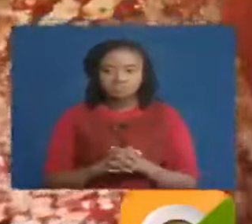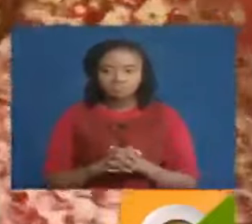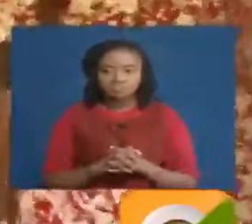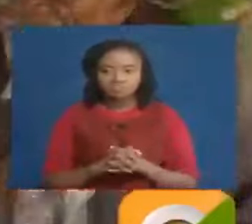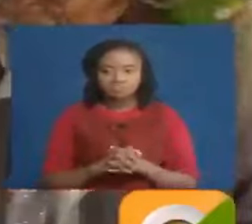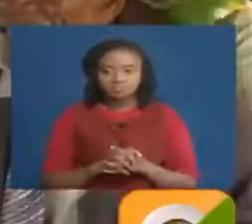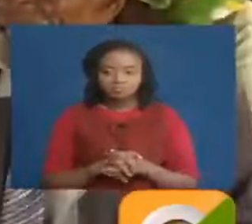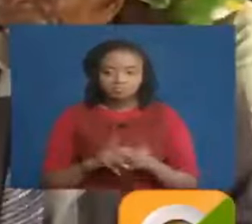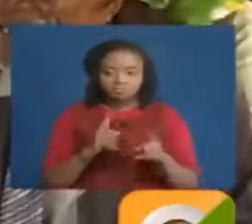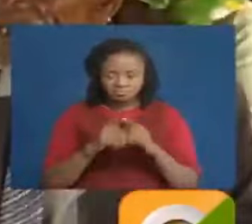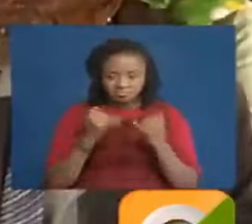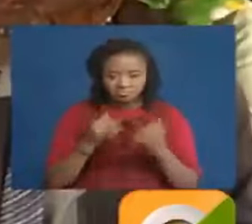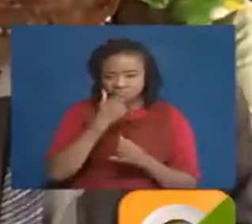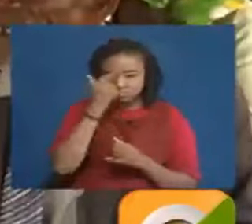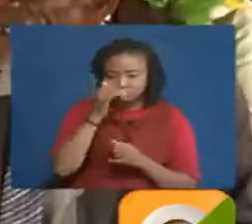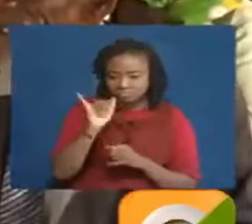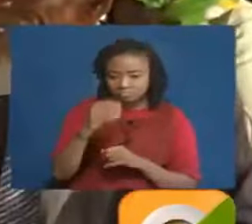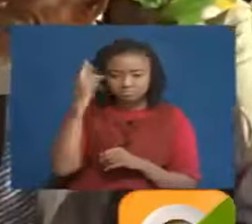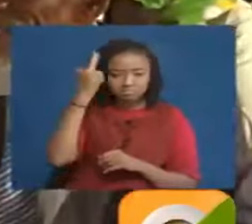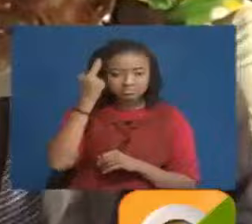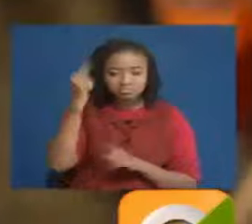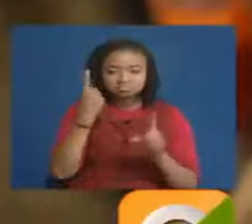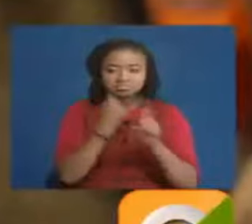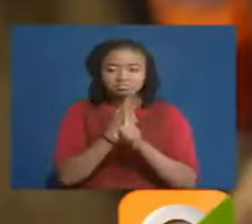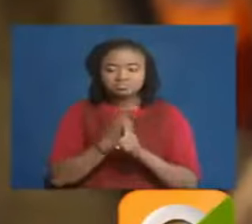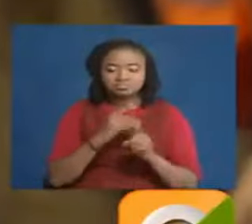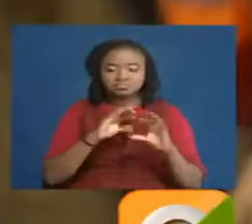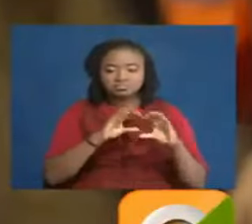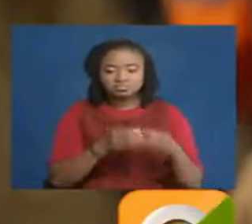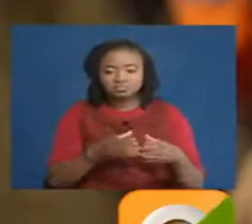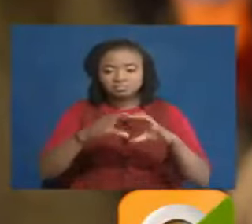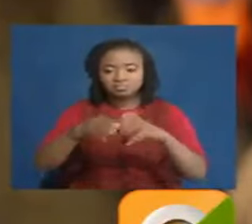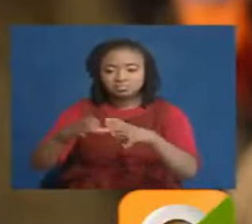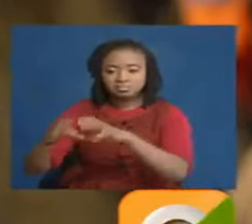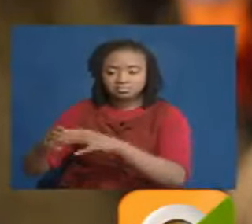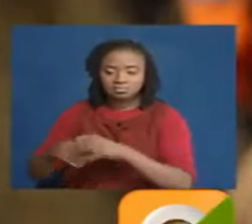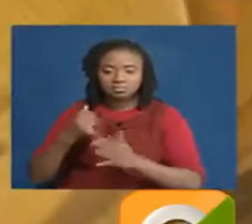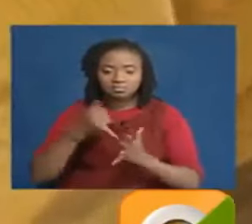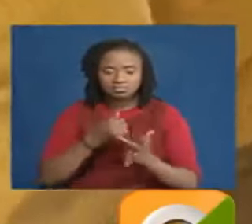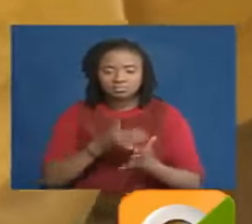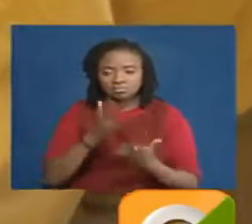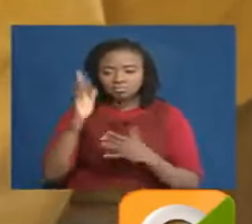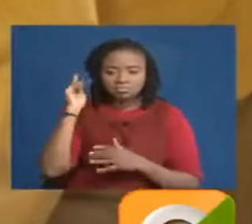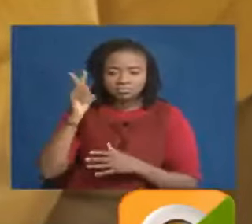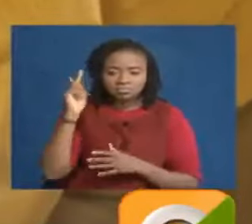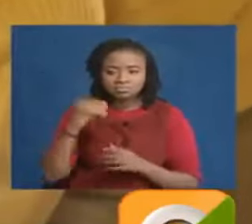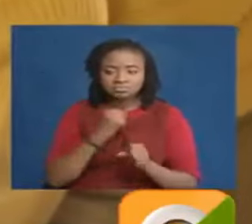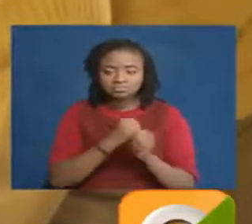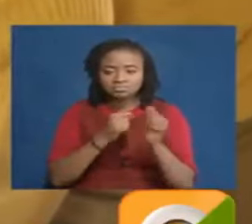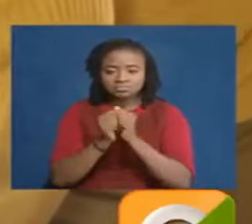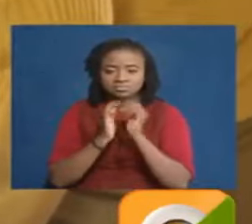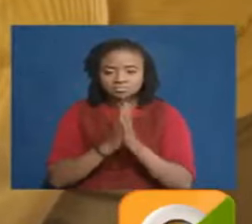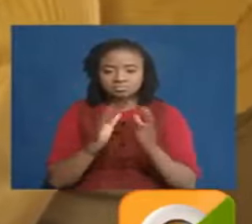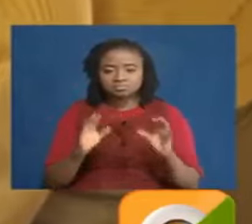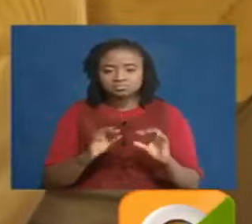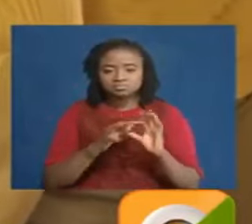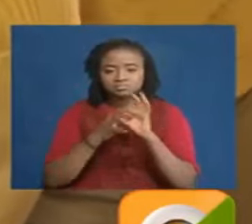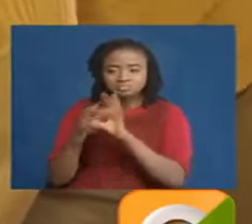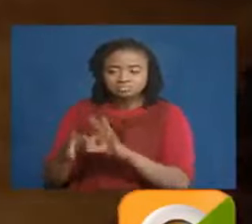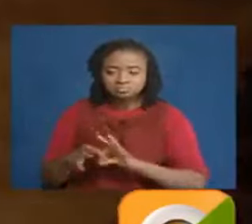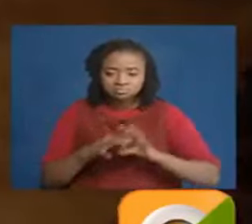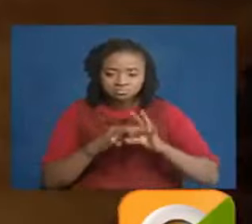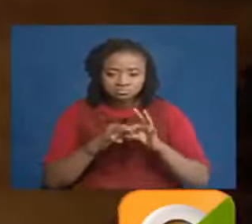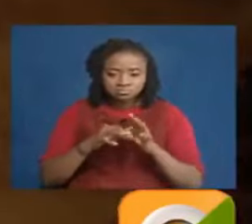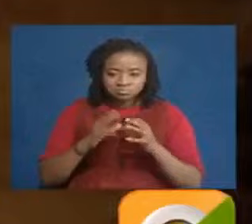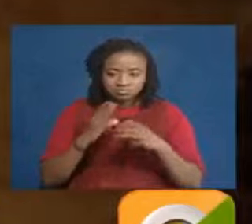It is for the above reasons that stakeholders, including Bobasi professionals in Kisi, in collaboration with charity organizations, trooped